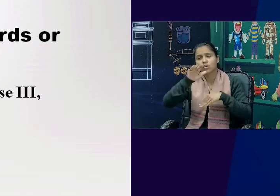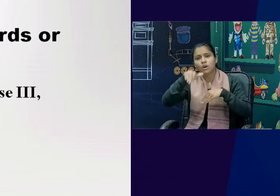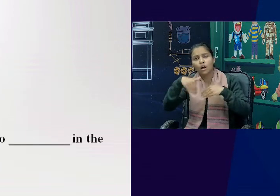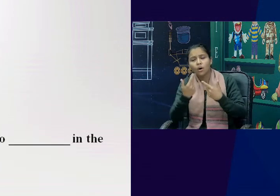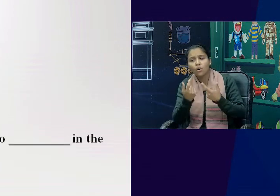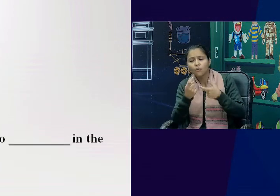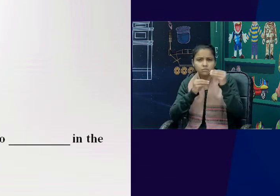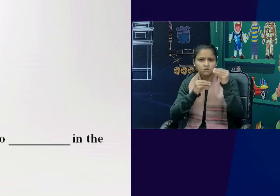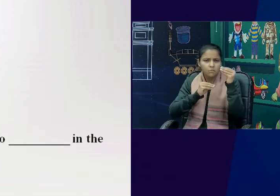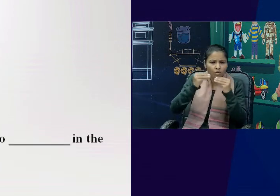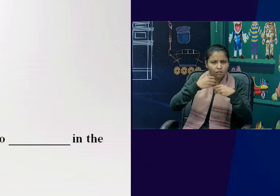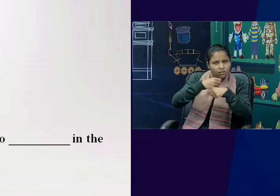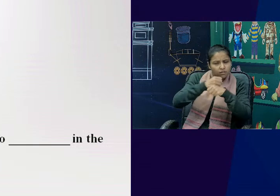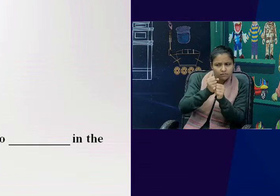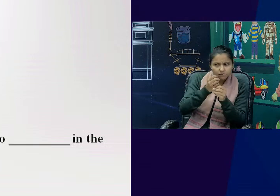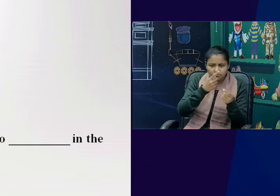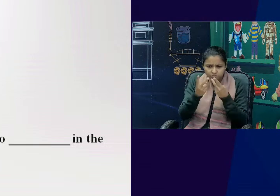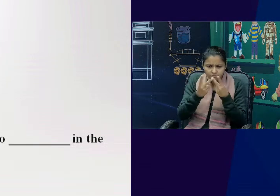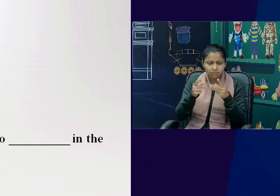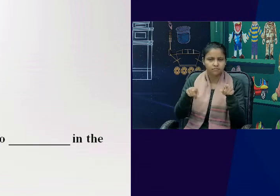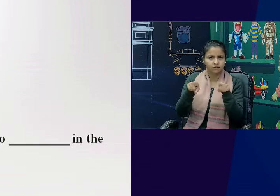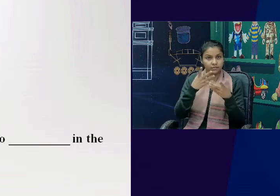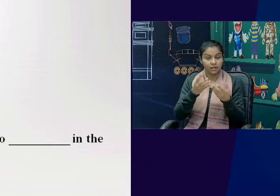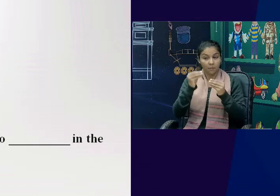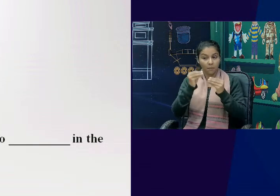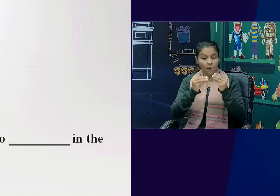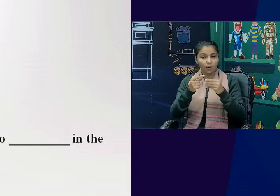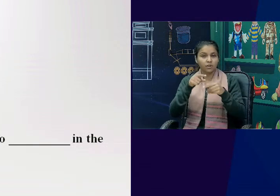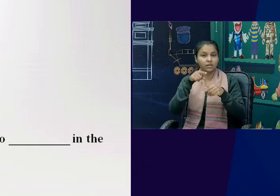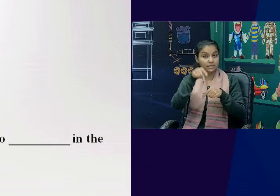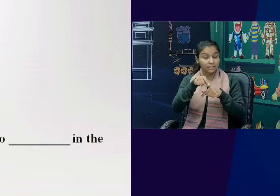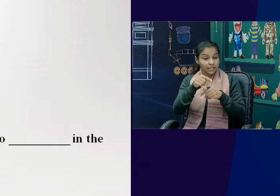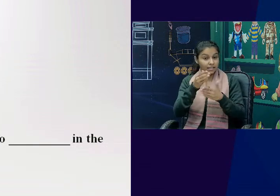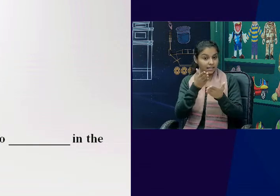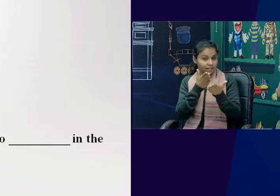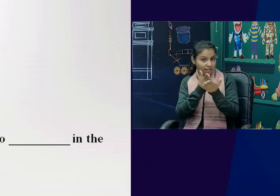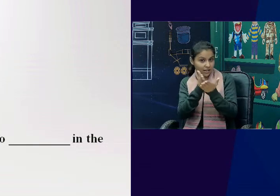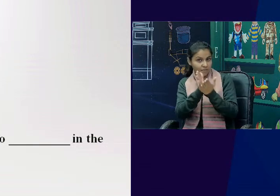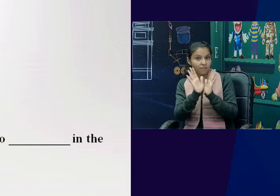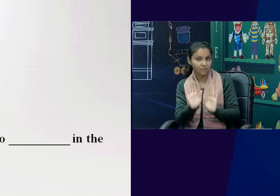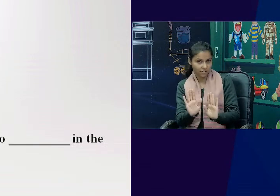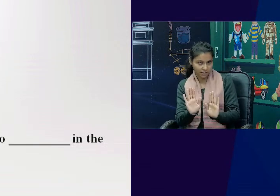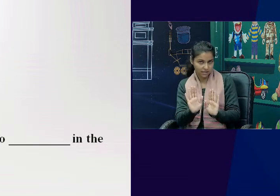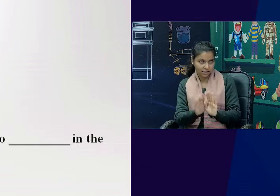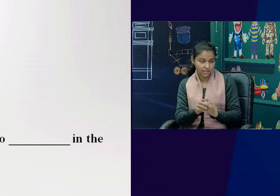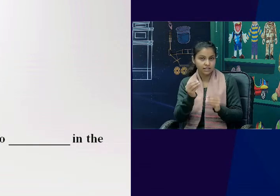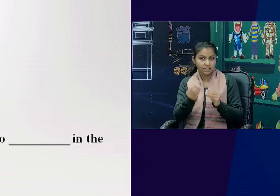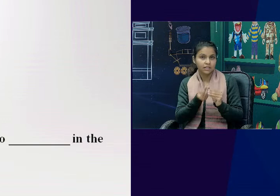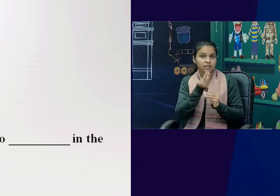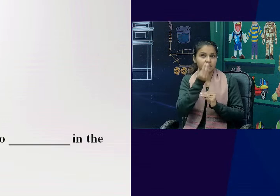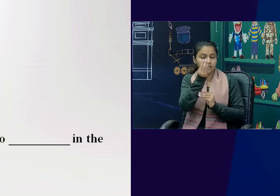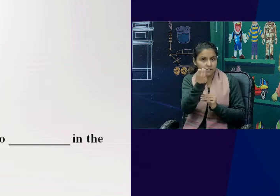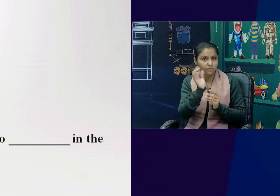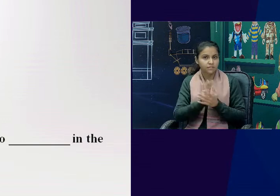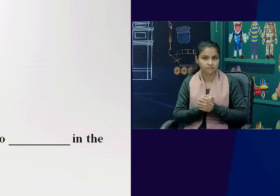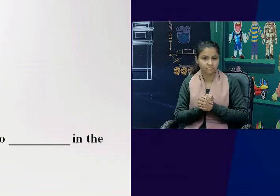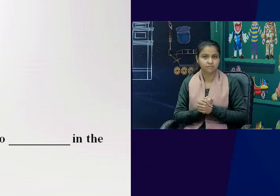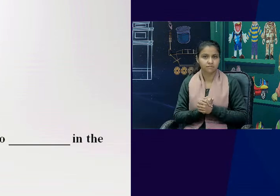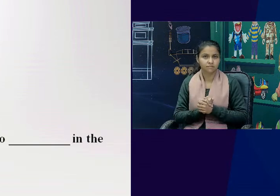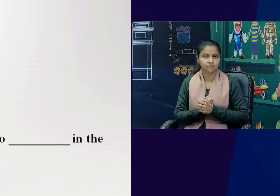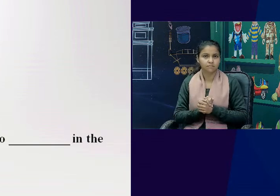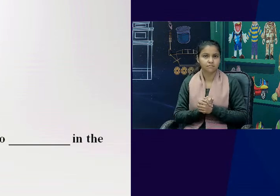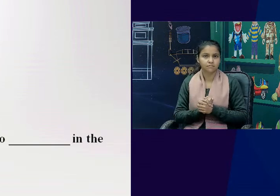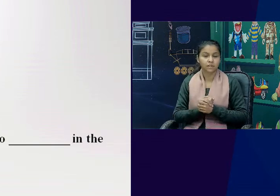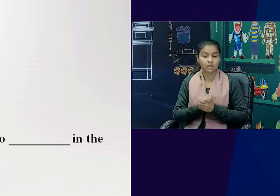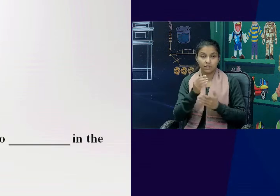is, we can modify this in this way that we can give them it in a